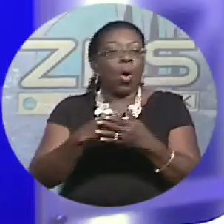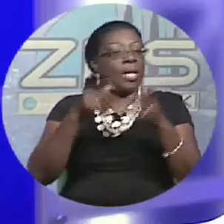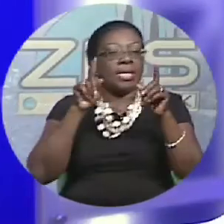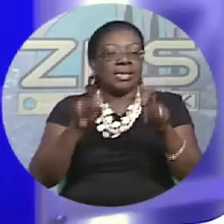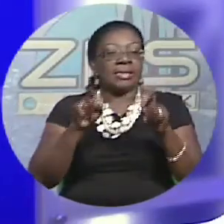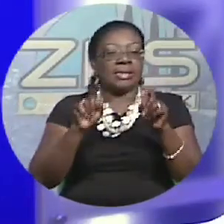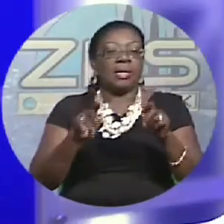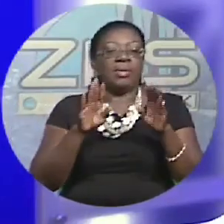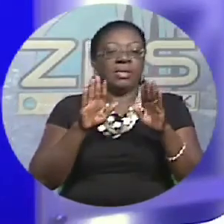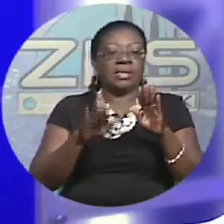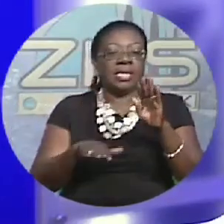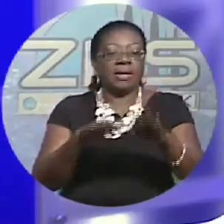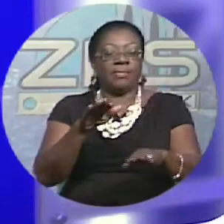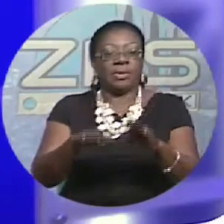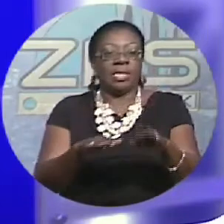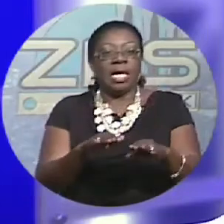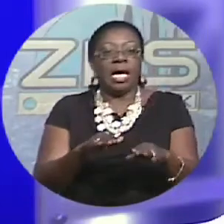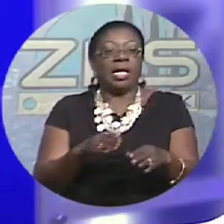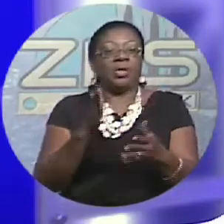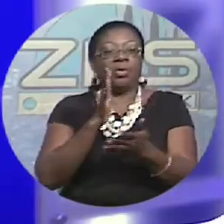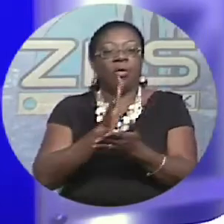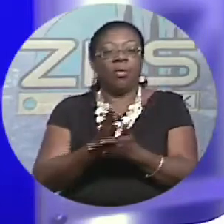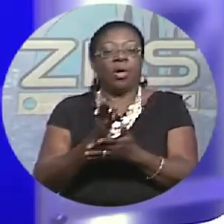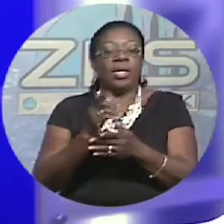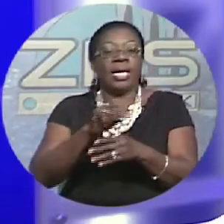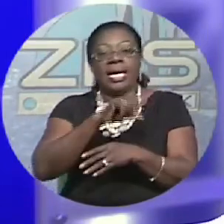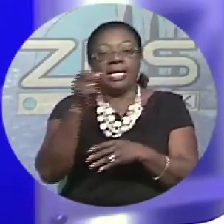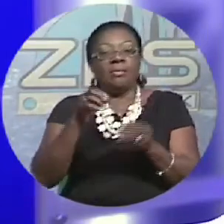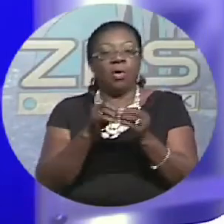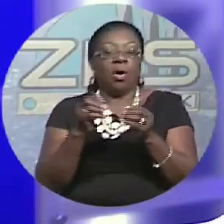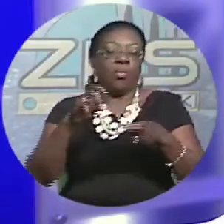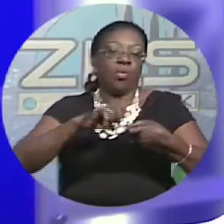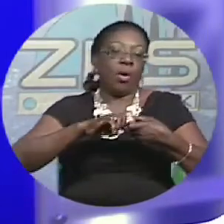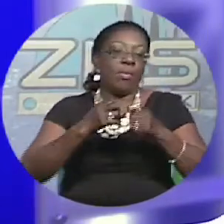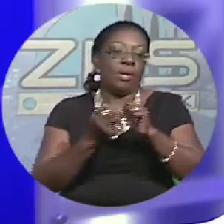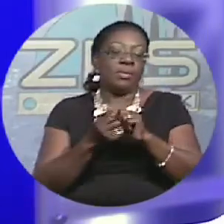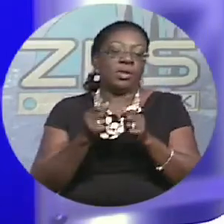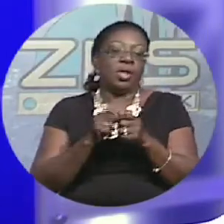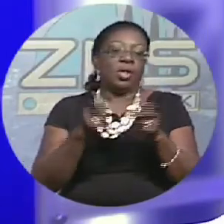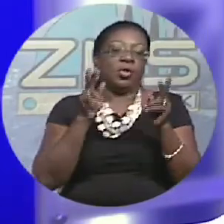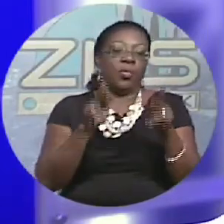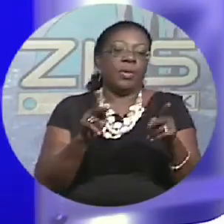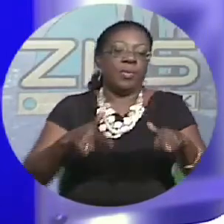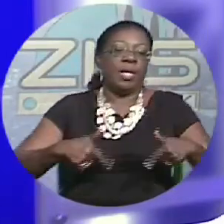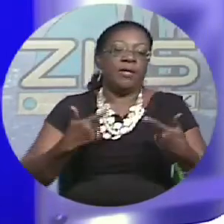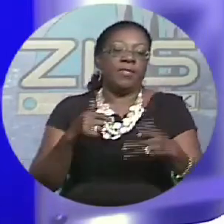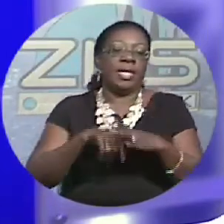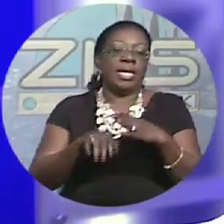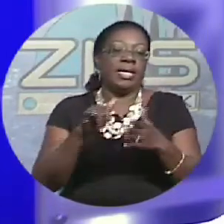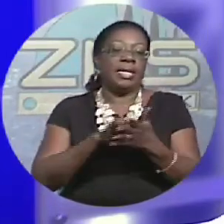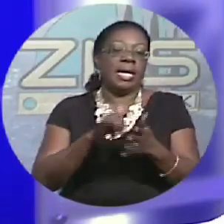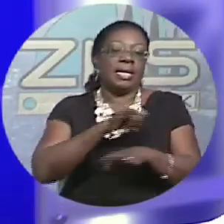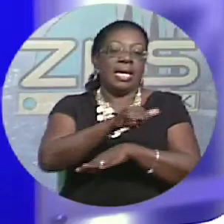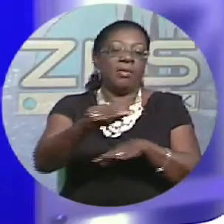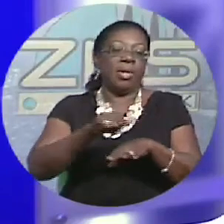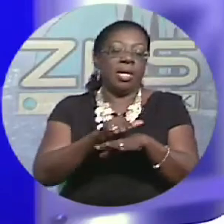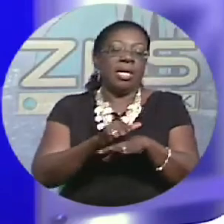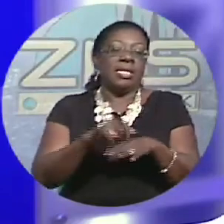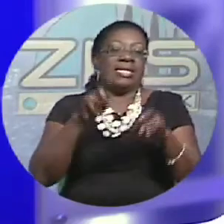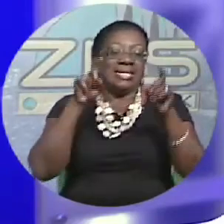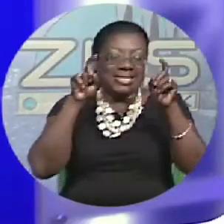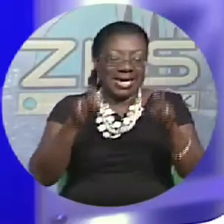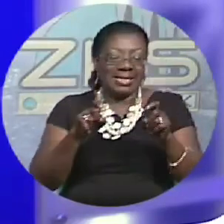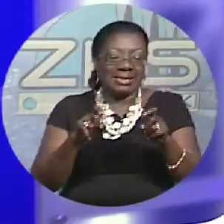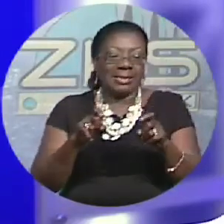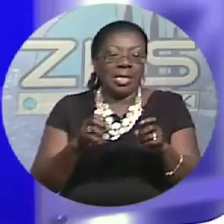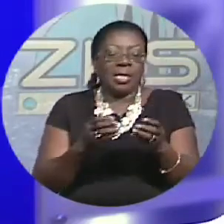areas and to avoid any risk to neighbors. Rubis said that recent samples taken from the soil and the water table in areas impacted by